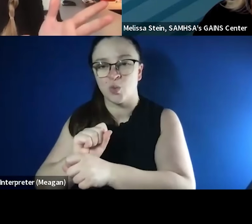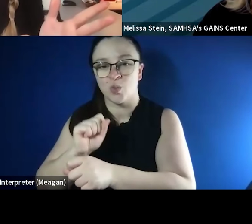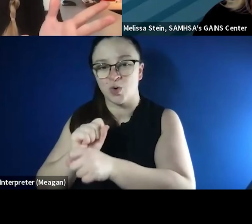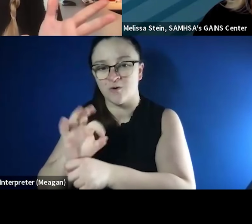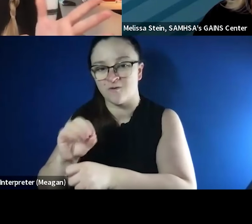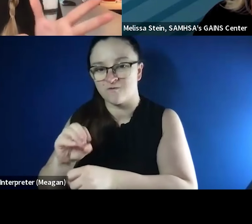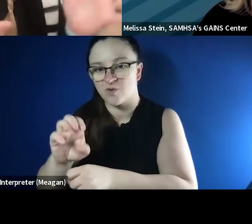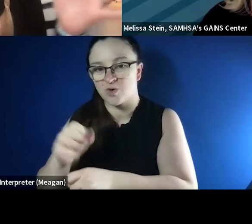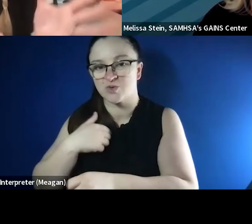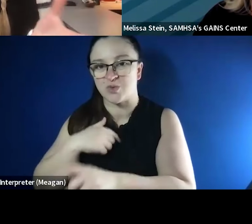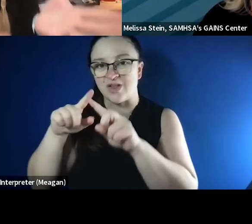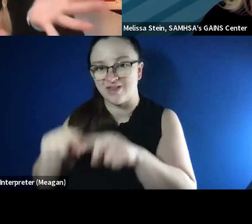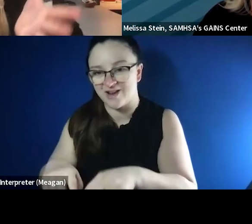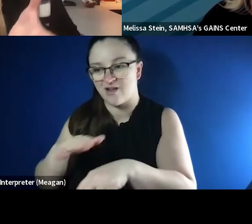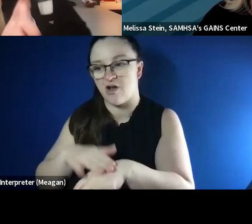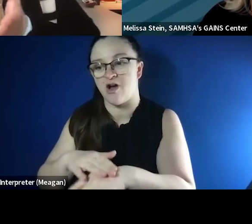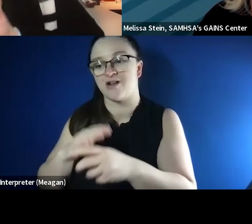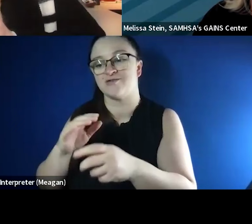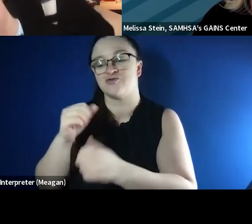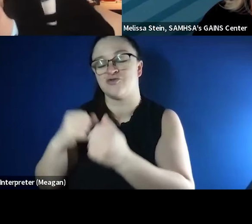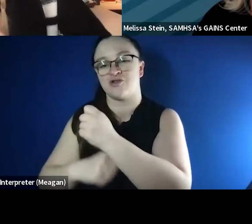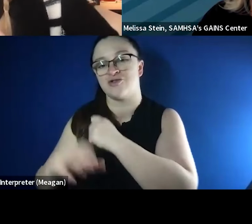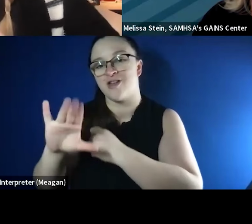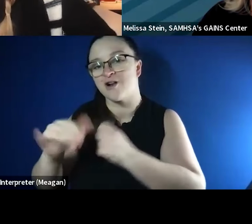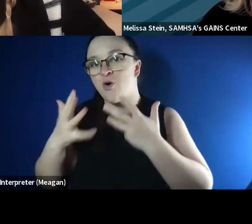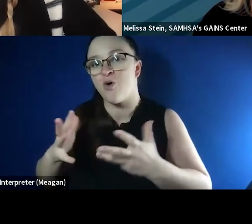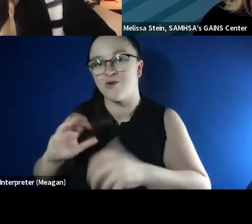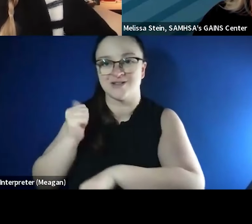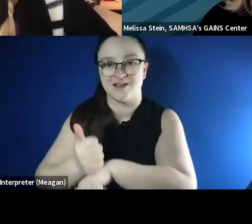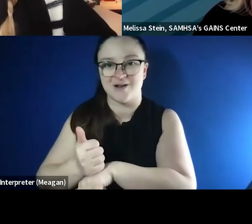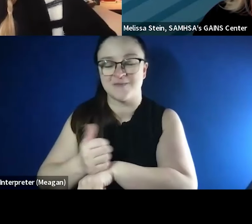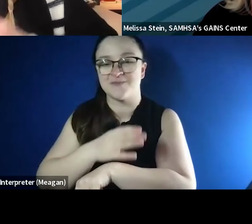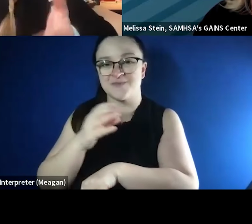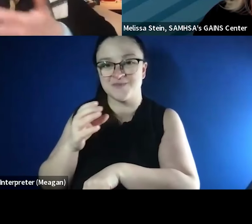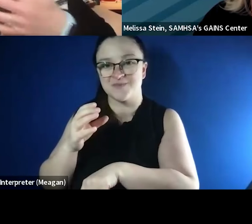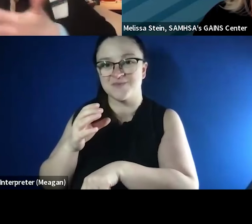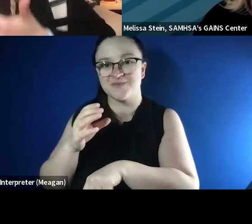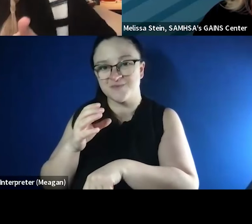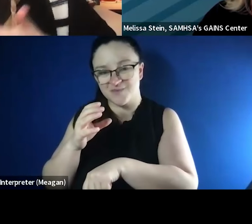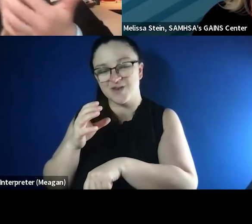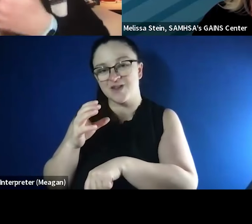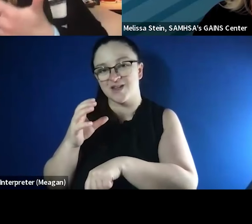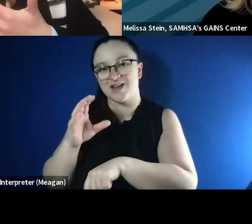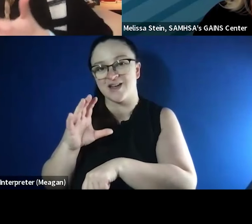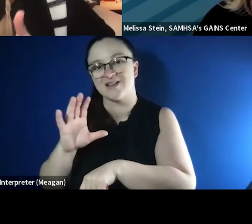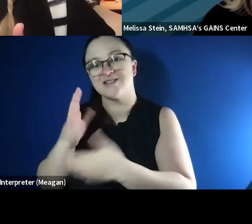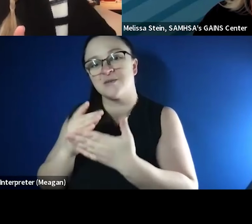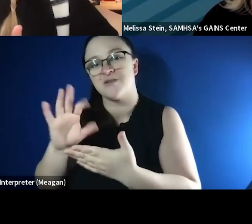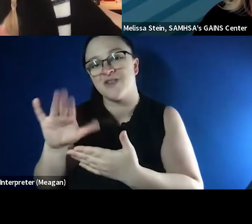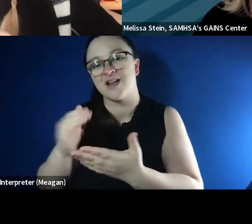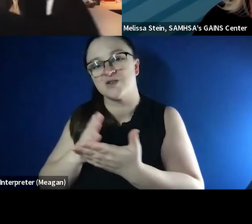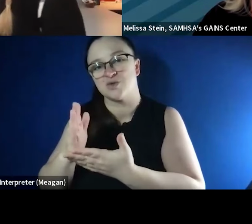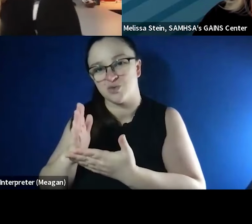on existing structures and kind of co-educating folks as they navigate the process. And some of that is through our brokerage, which